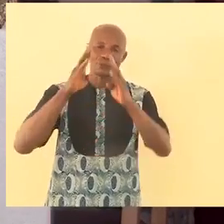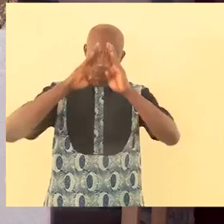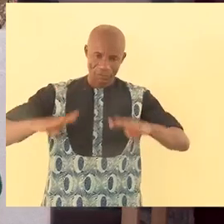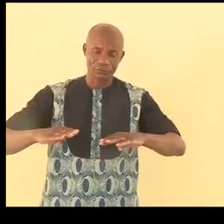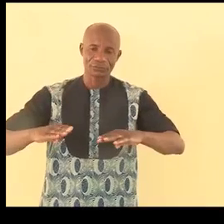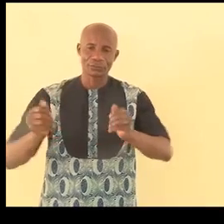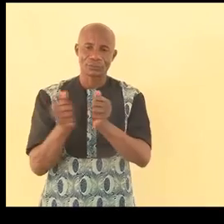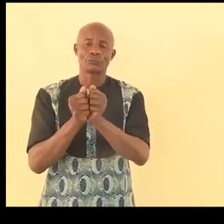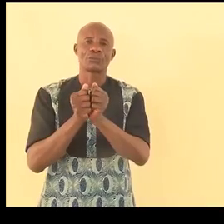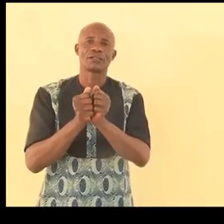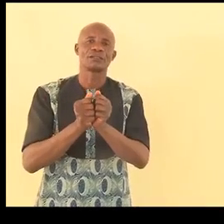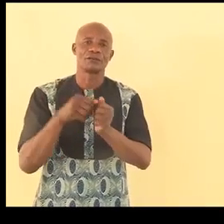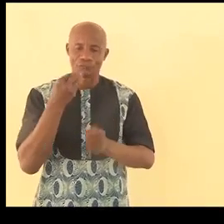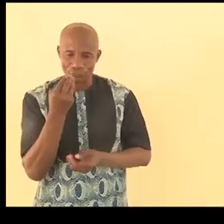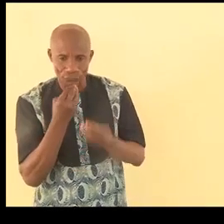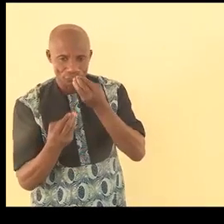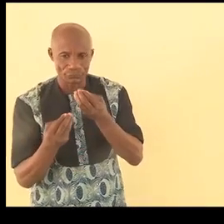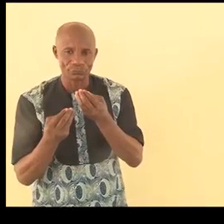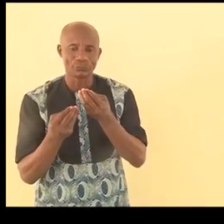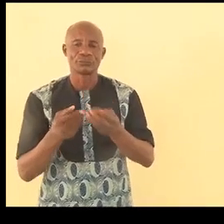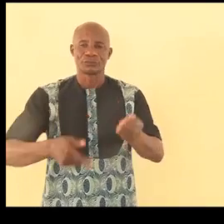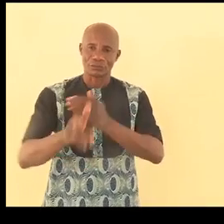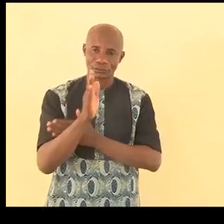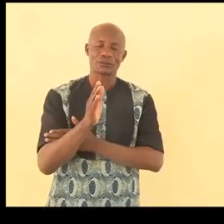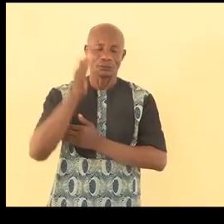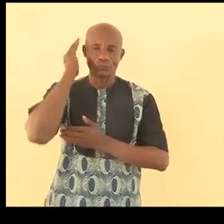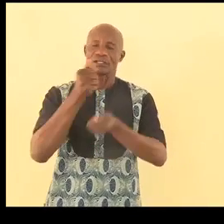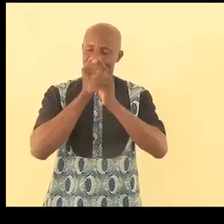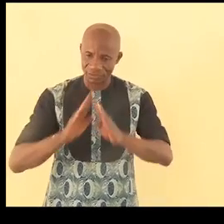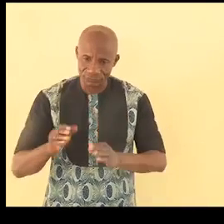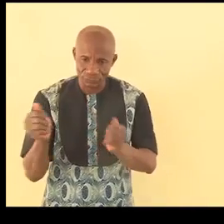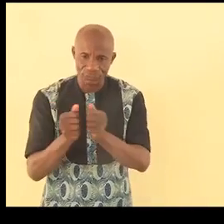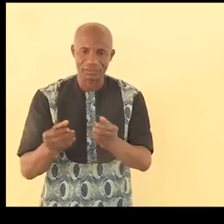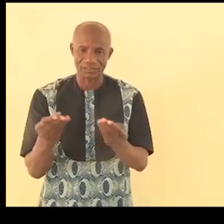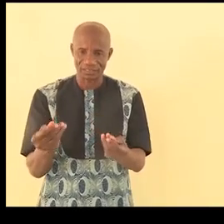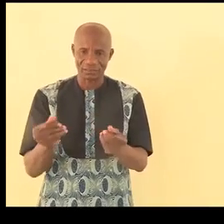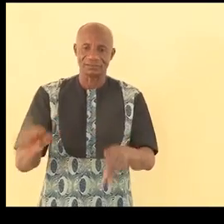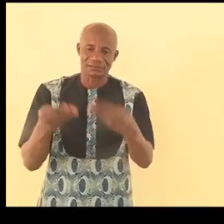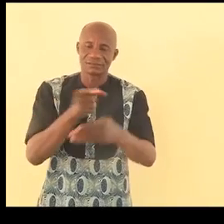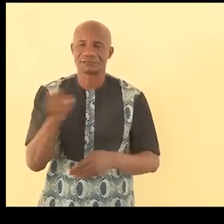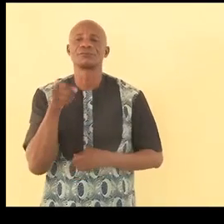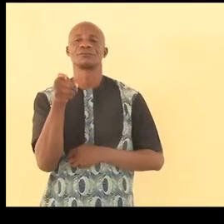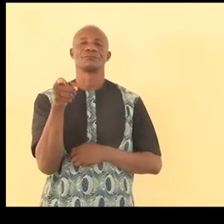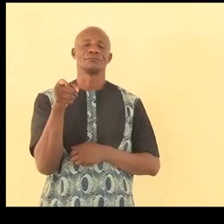grain. The Lord your God will bless you in the land he is giving you.